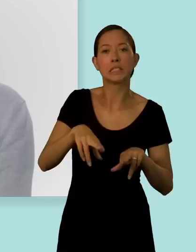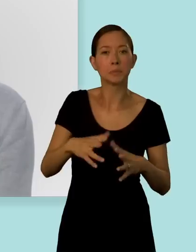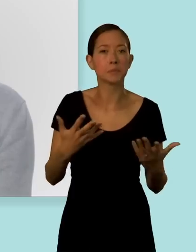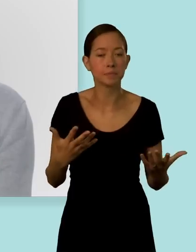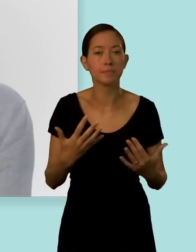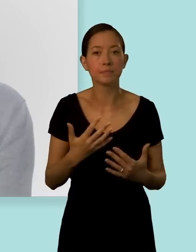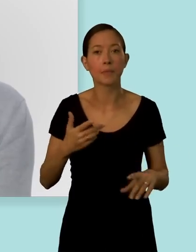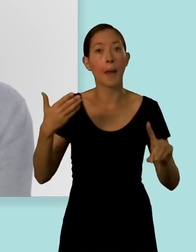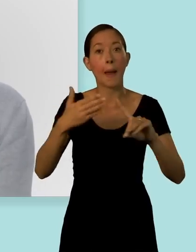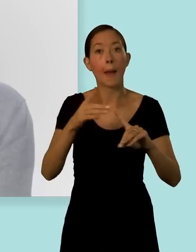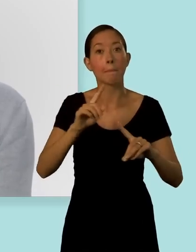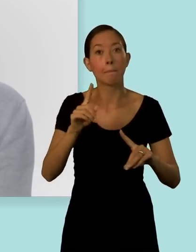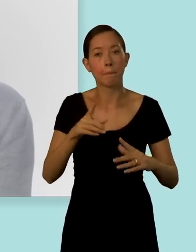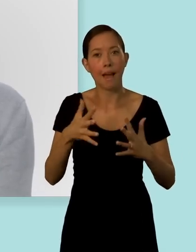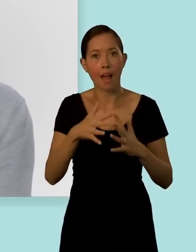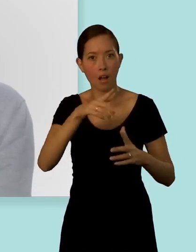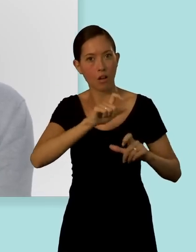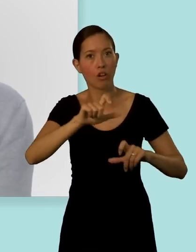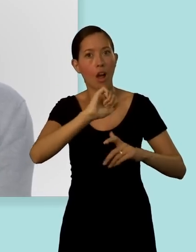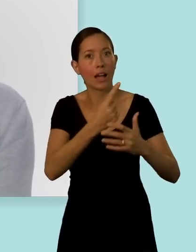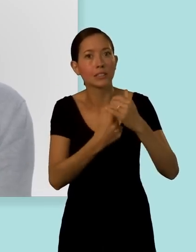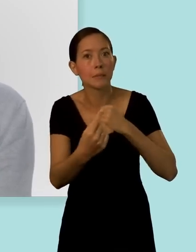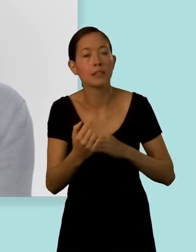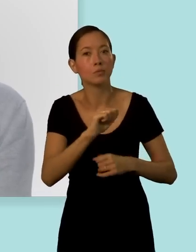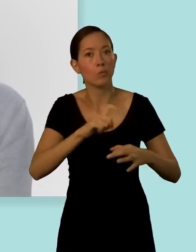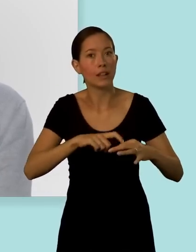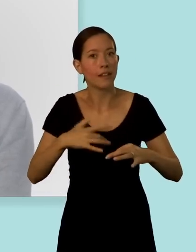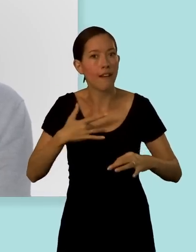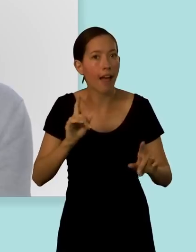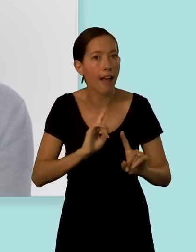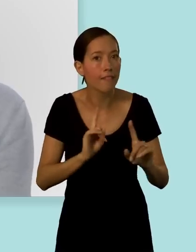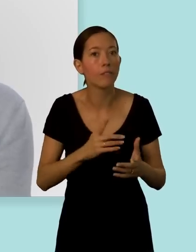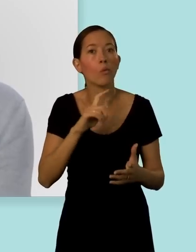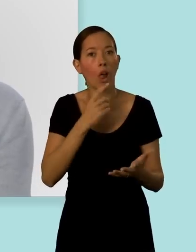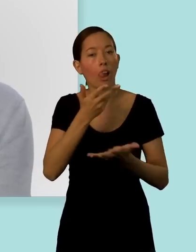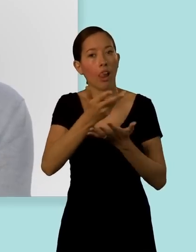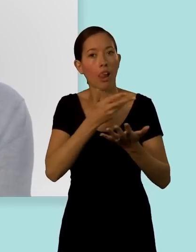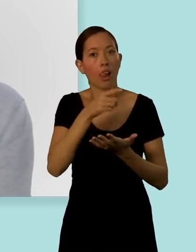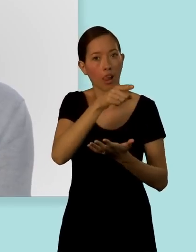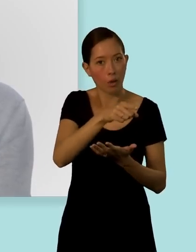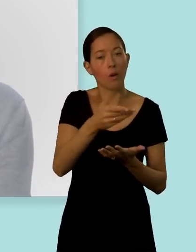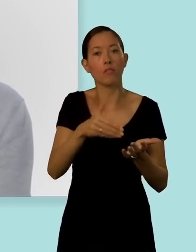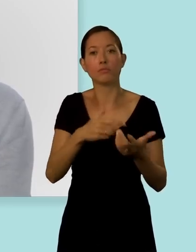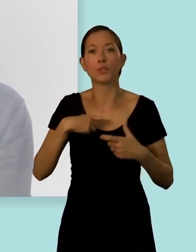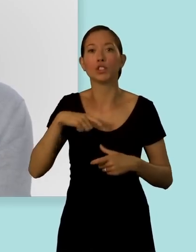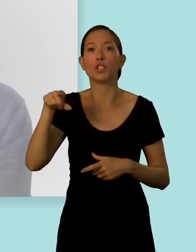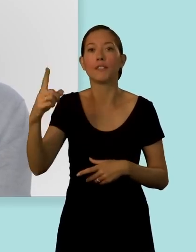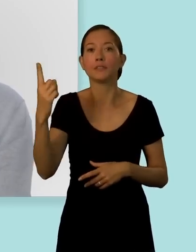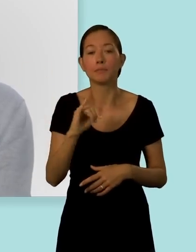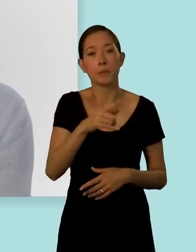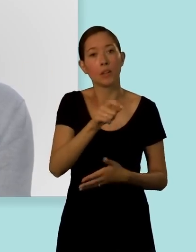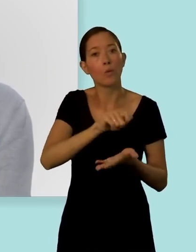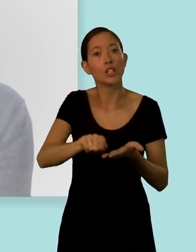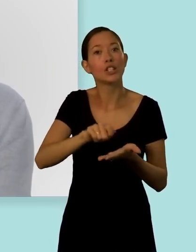needs assessment. This aims to find ways to help you maintain your independence and quality of life, and will involve a discussion between you